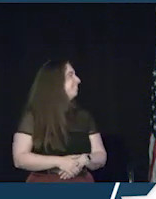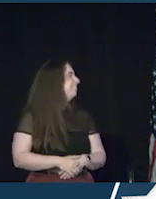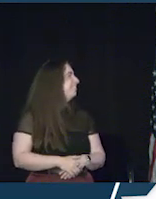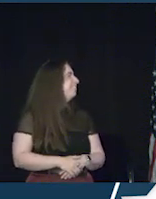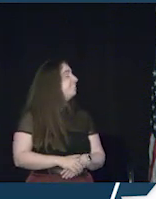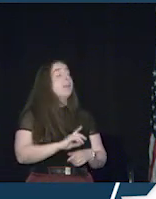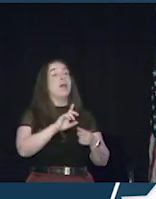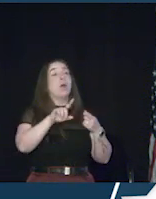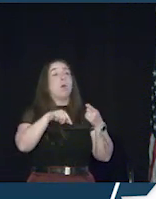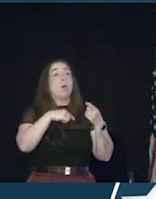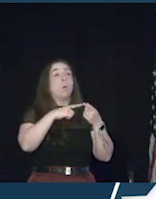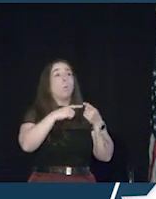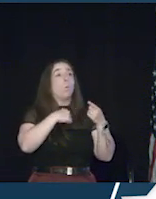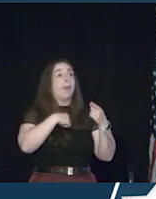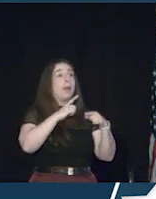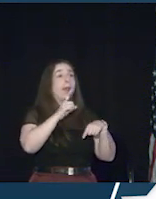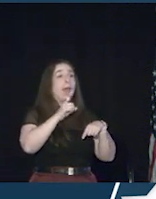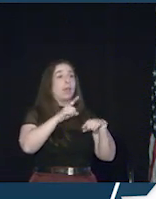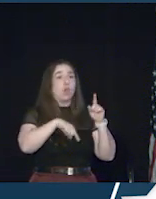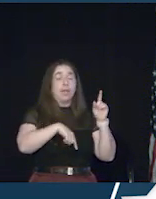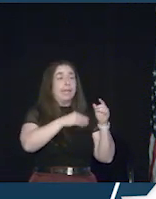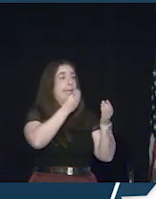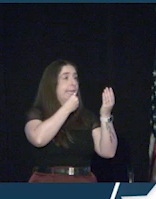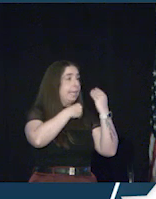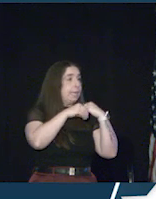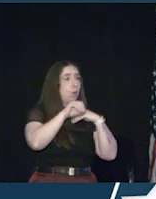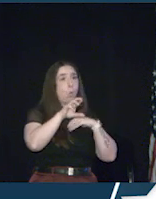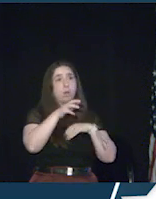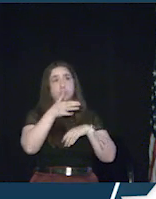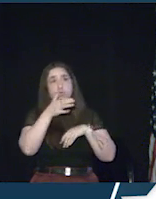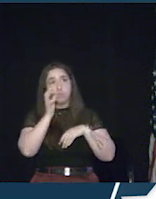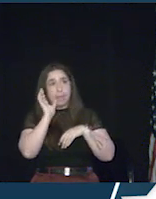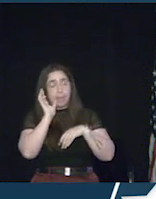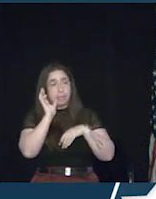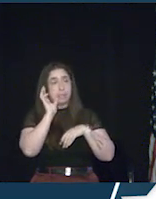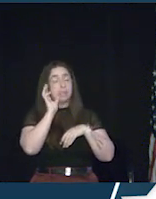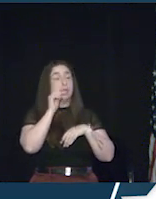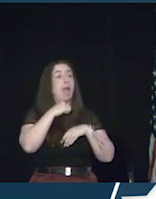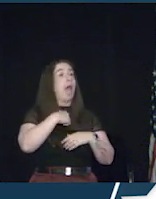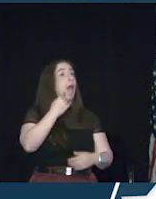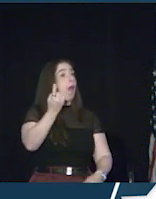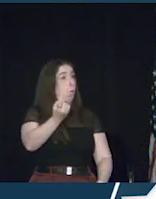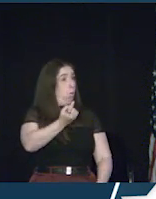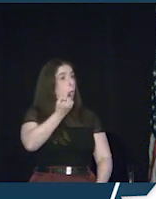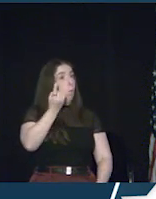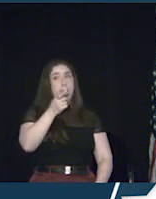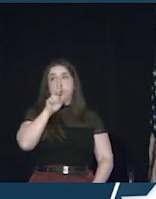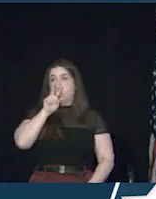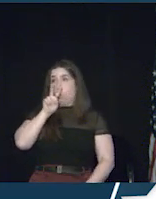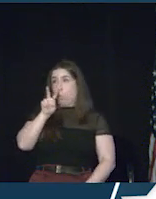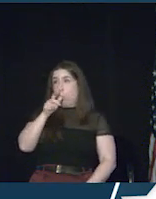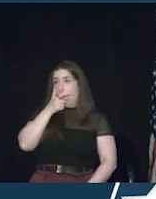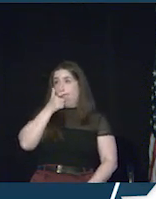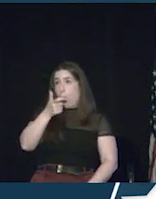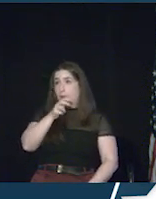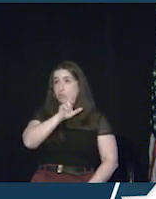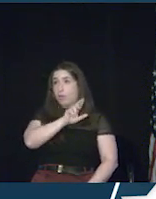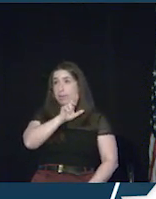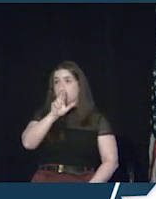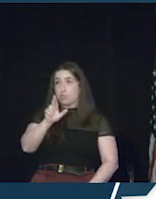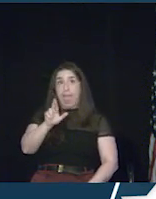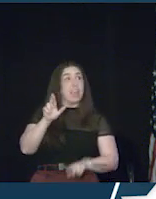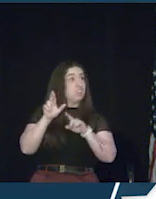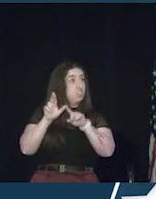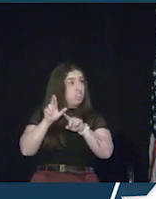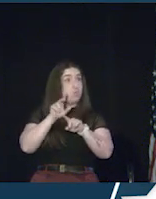When I couldn't eat or drink, I always watched Rachel Ray. It felt like she